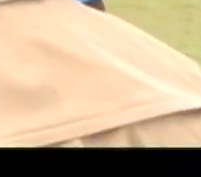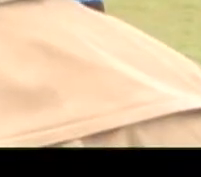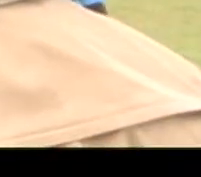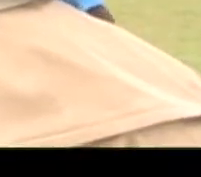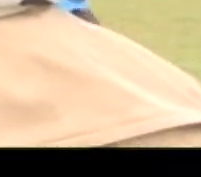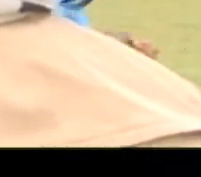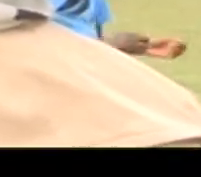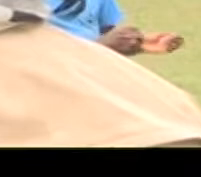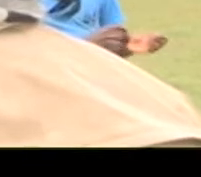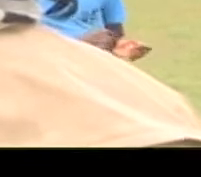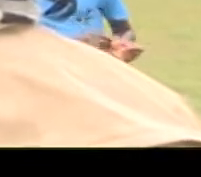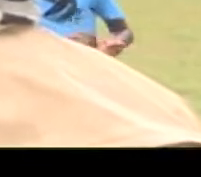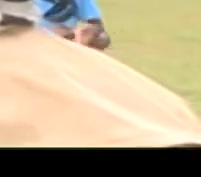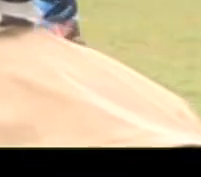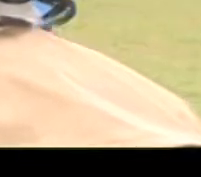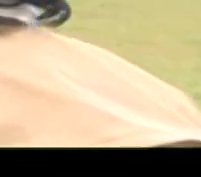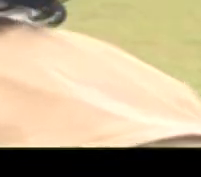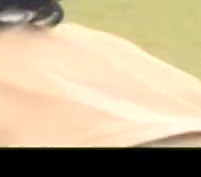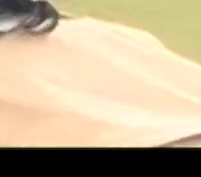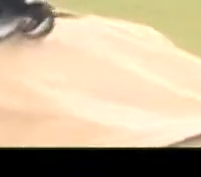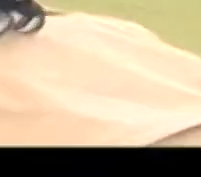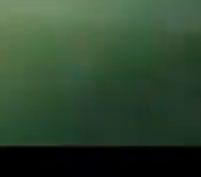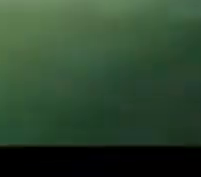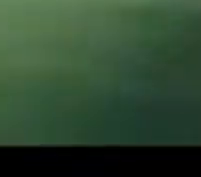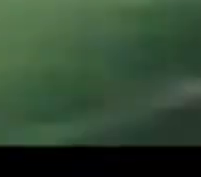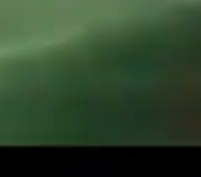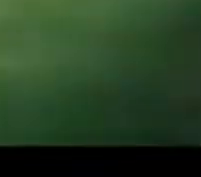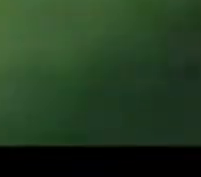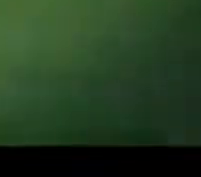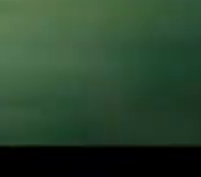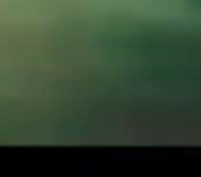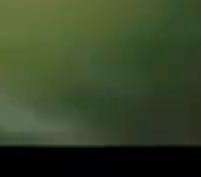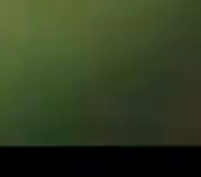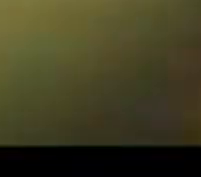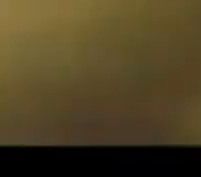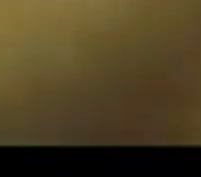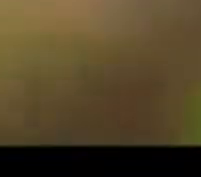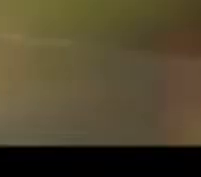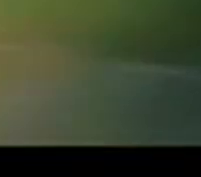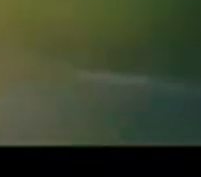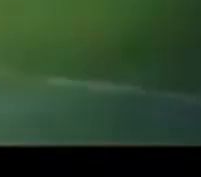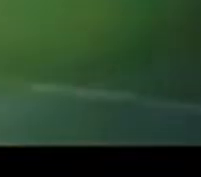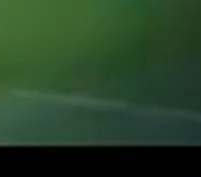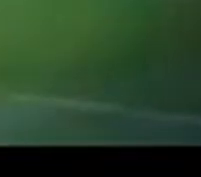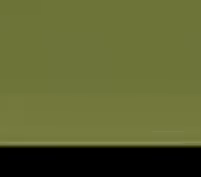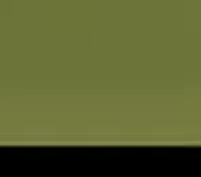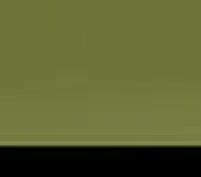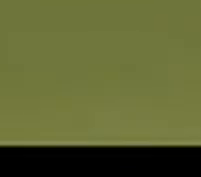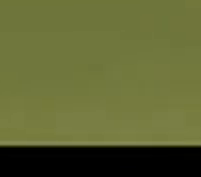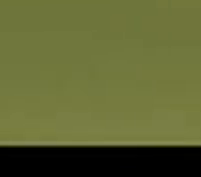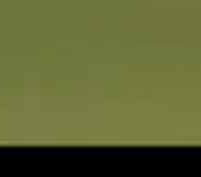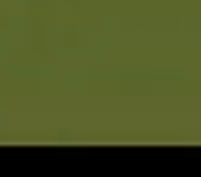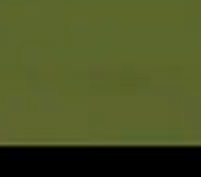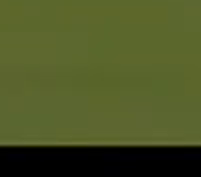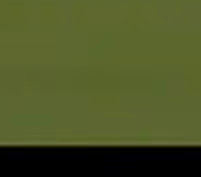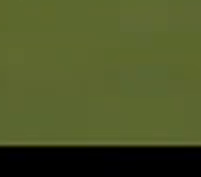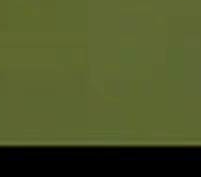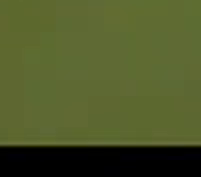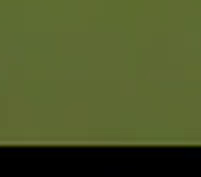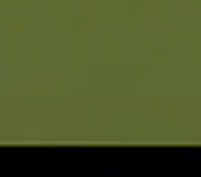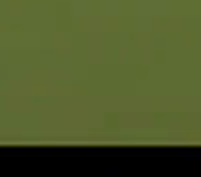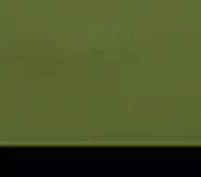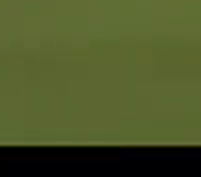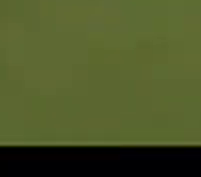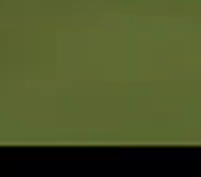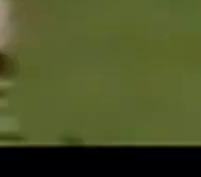in 2005. That was the highlight of my rugby career. He's also graced 3 Commonwealth Games where they won silver and bronze, and not forgetting